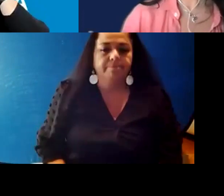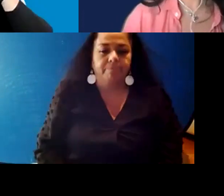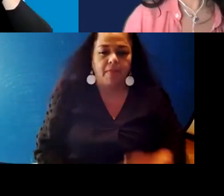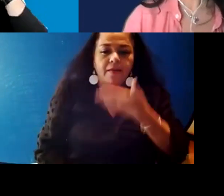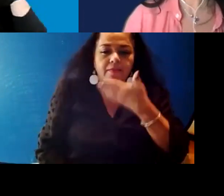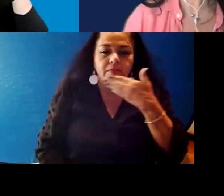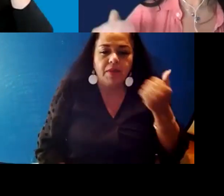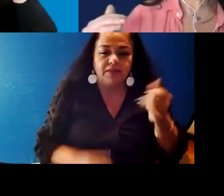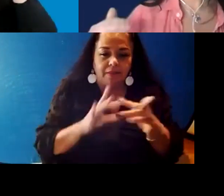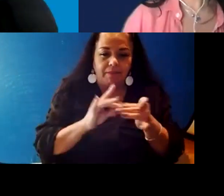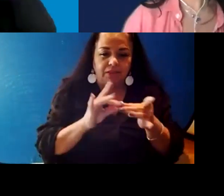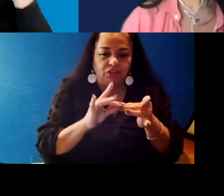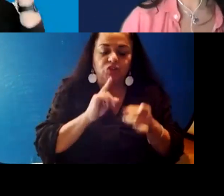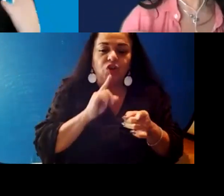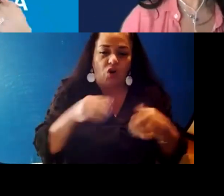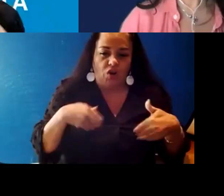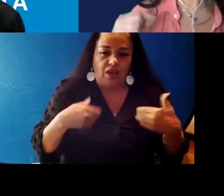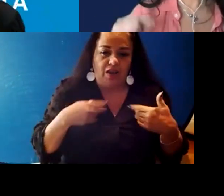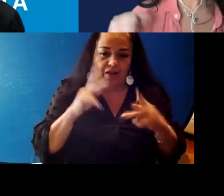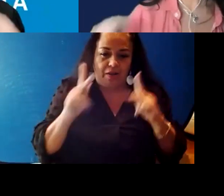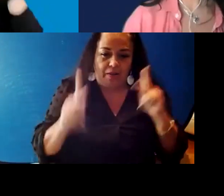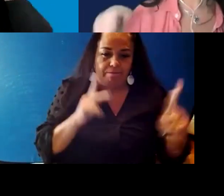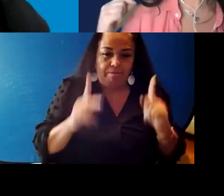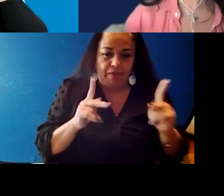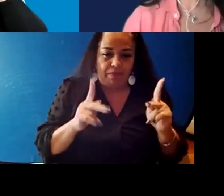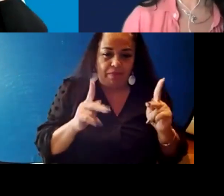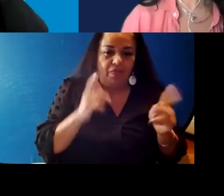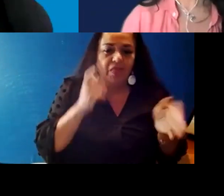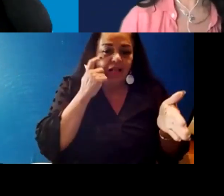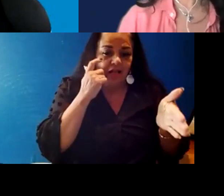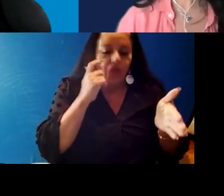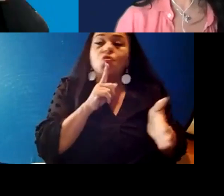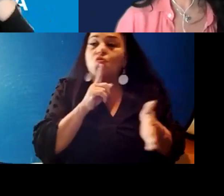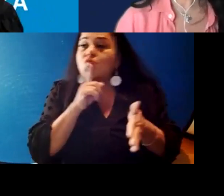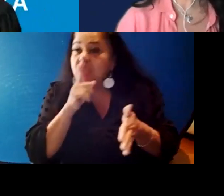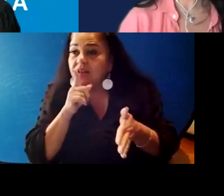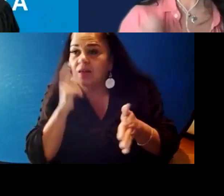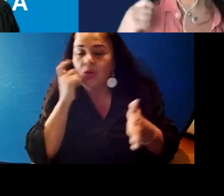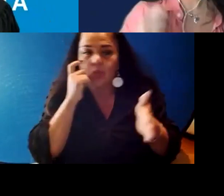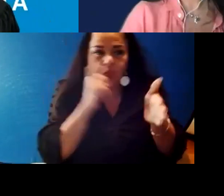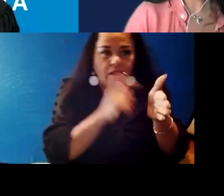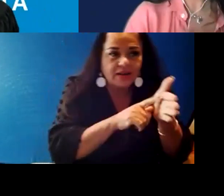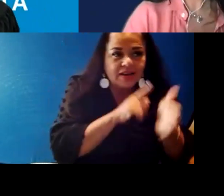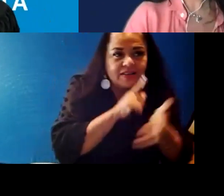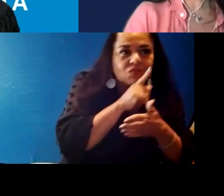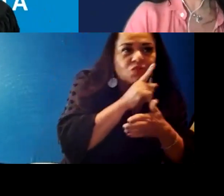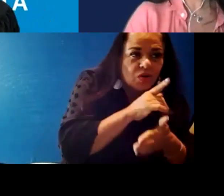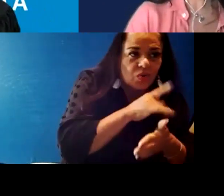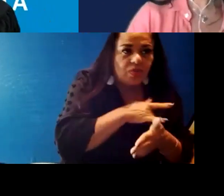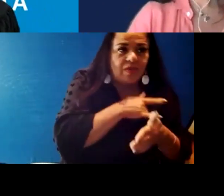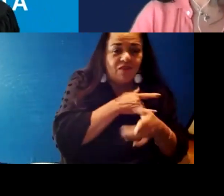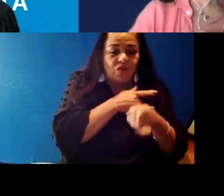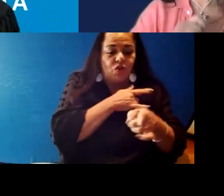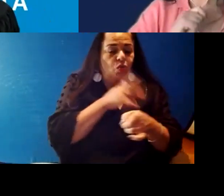are young people and people in once they real recognizes real, right? That's what young people say. When they feel you are listening to